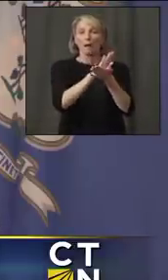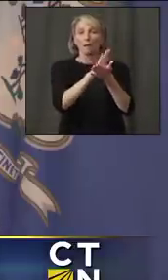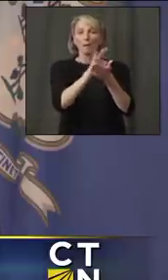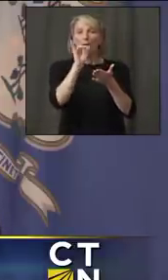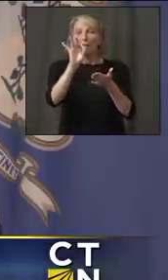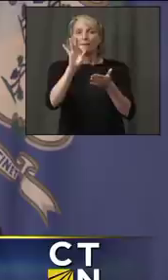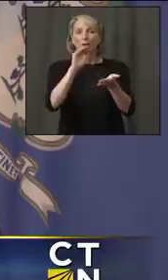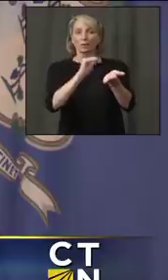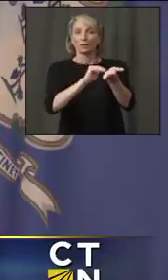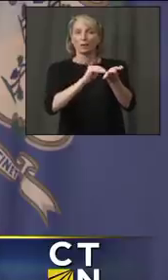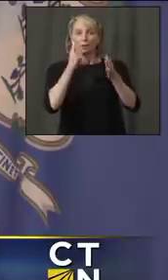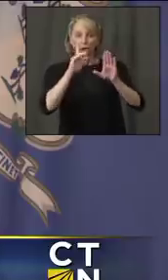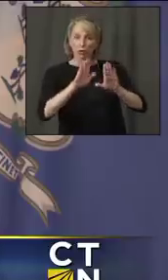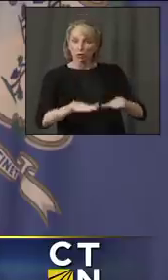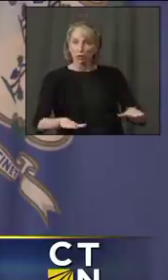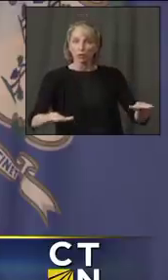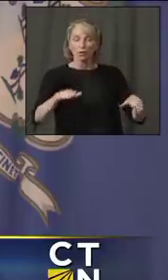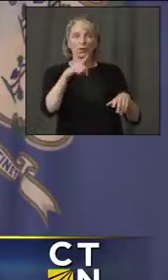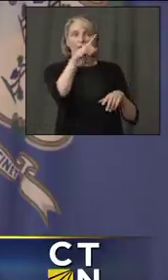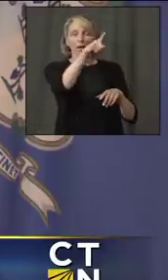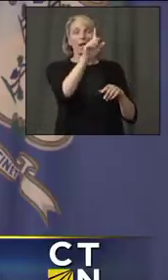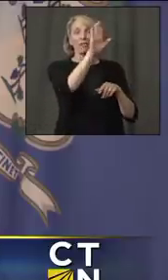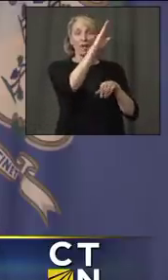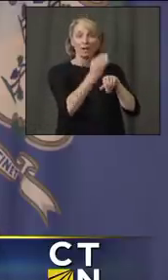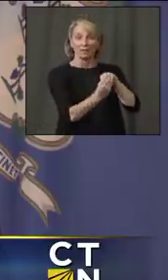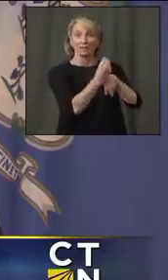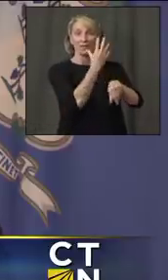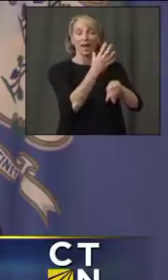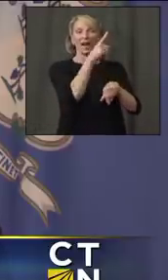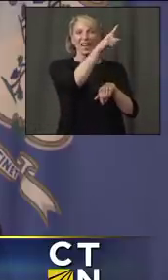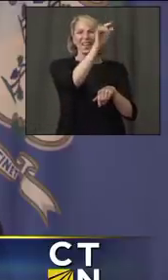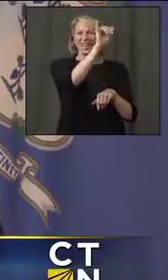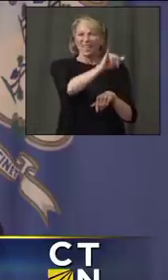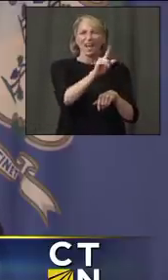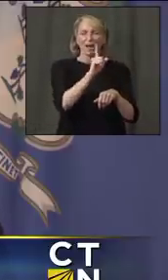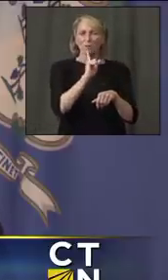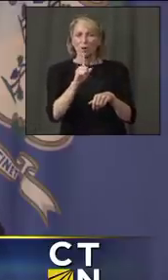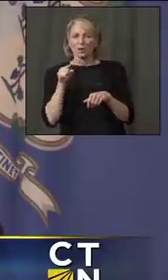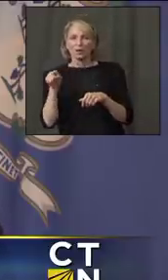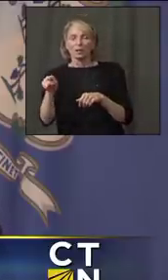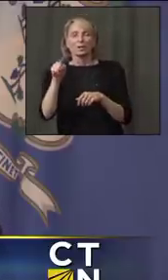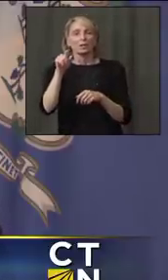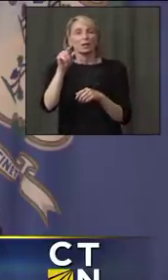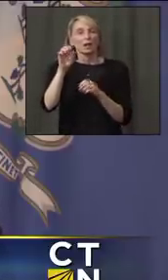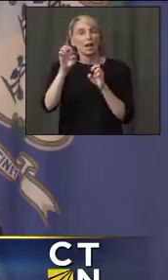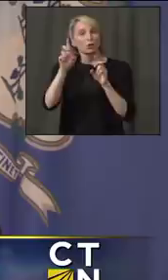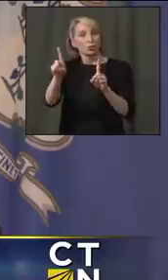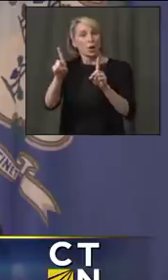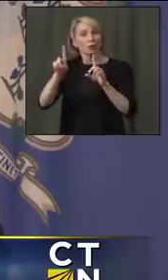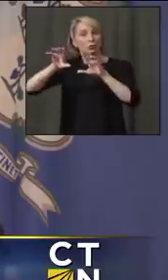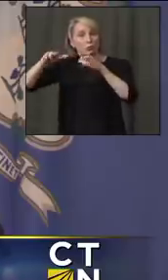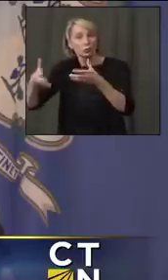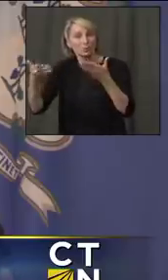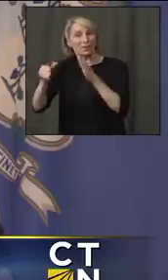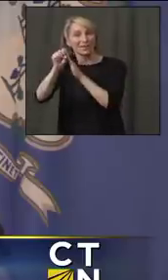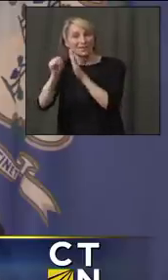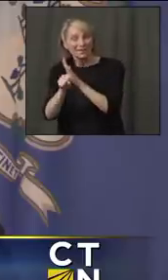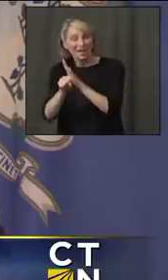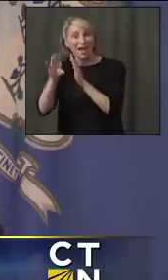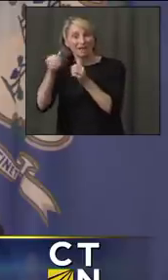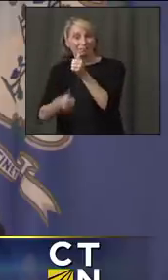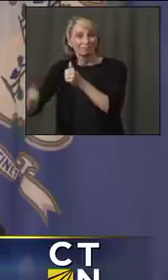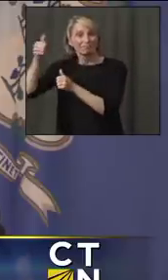of reinforces a lot of the key assumptions that Miguel and his team had. You know, they emphasize, number one,